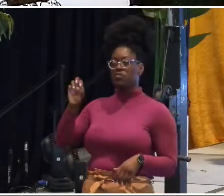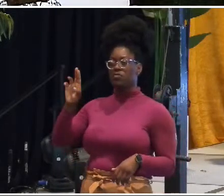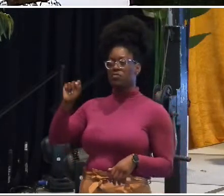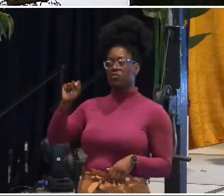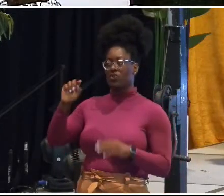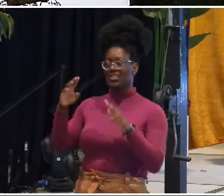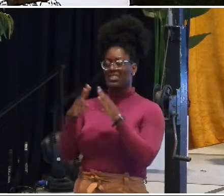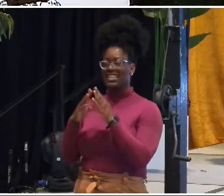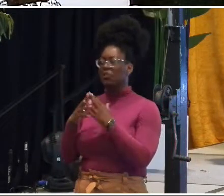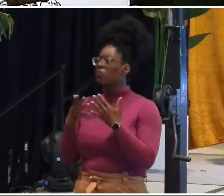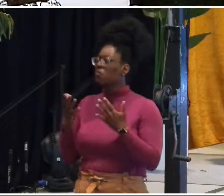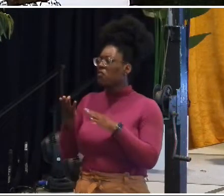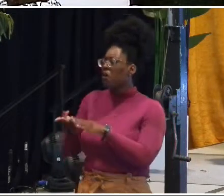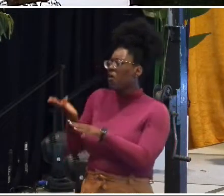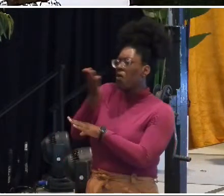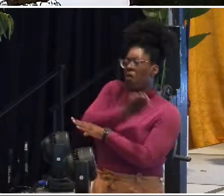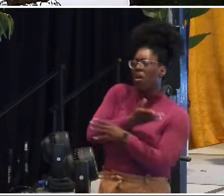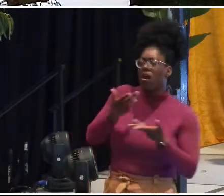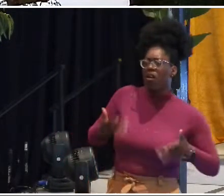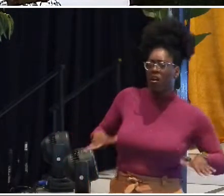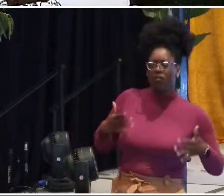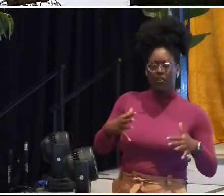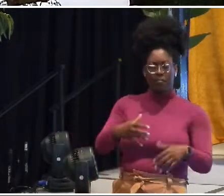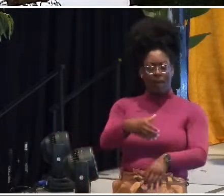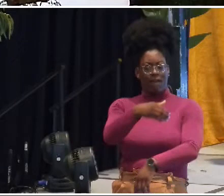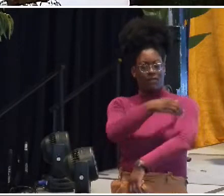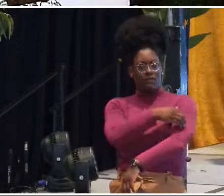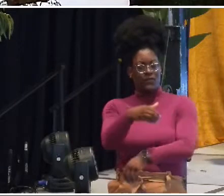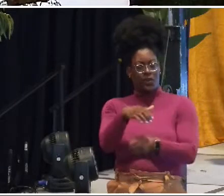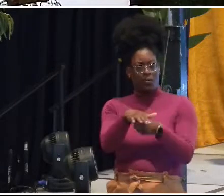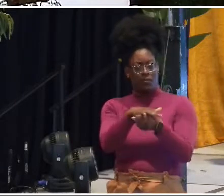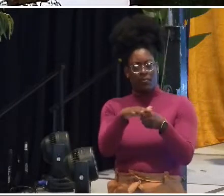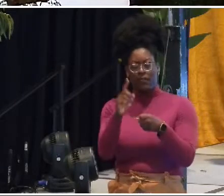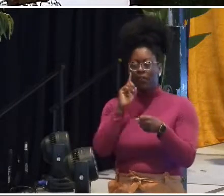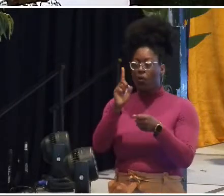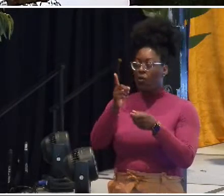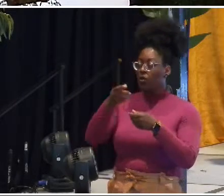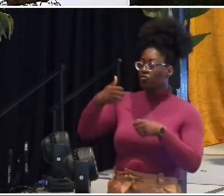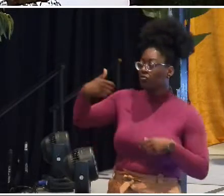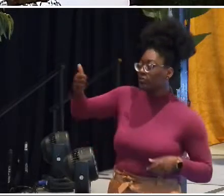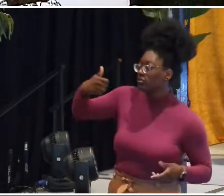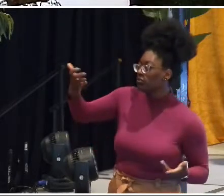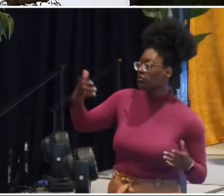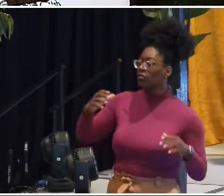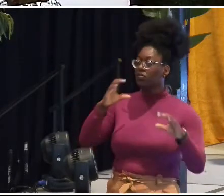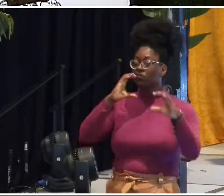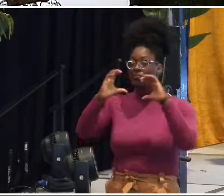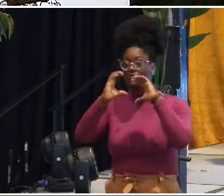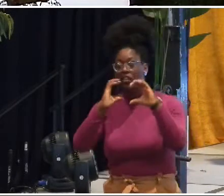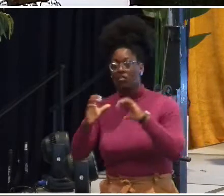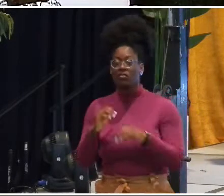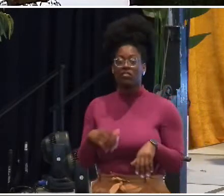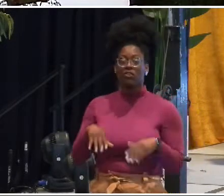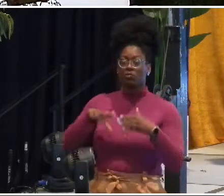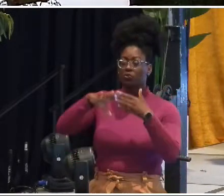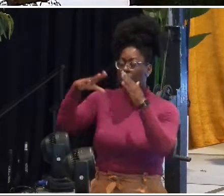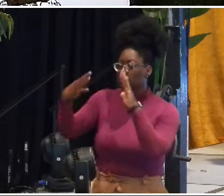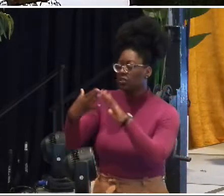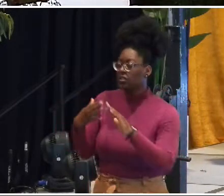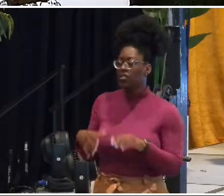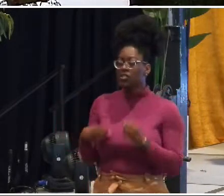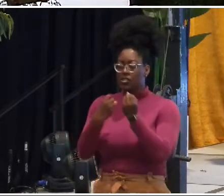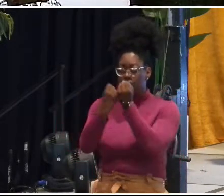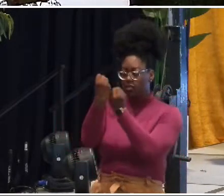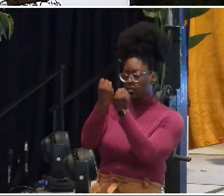a powerful ground for transportation, for communication, for mutual community and building.